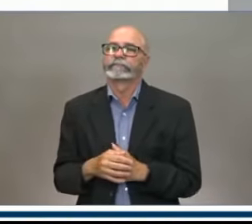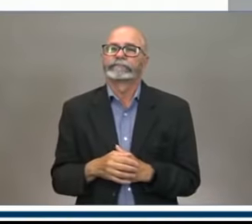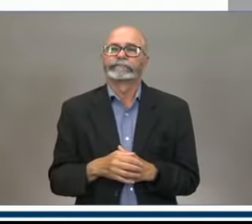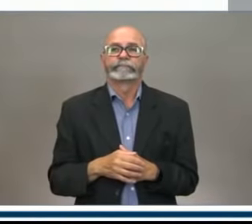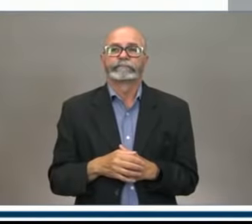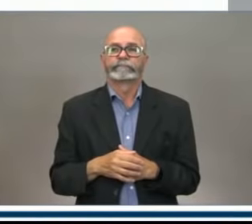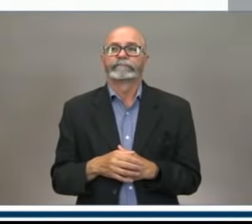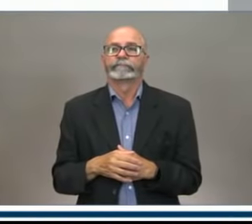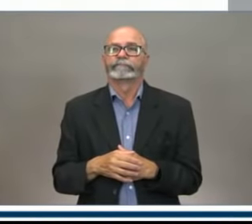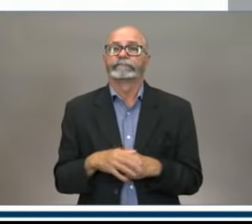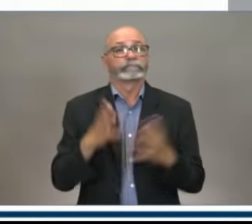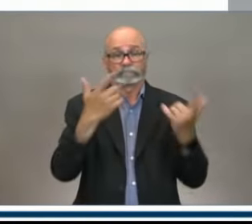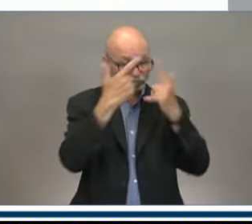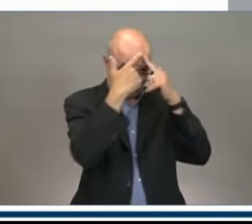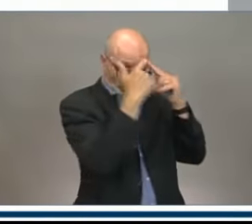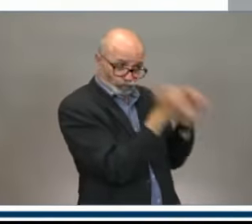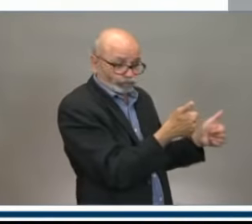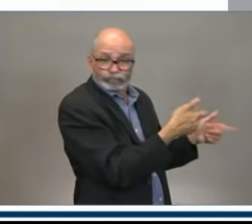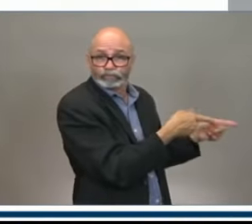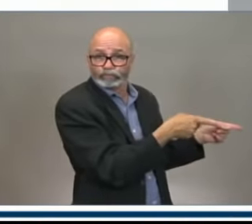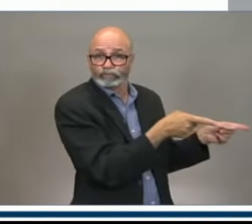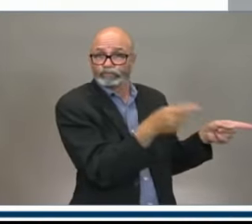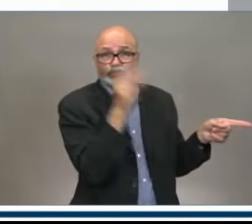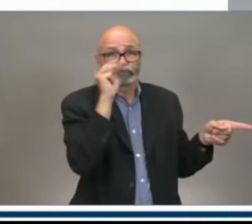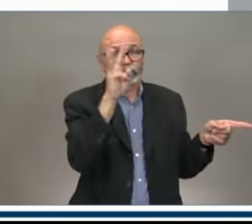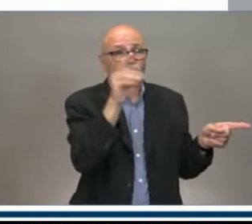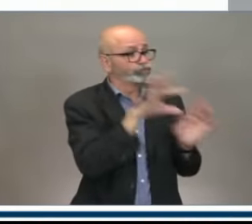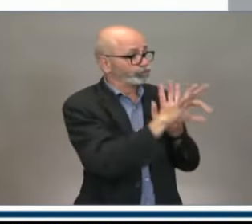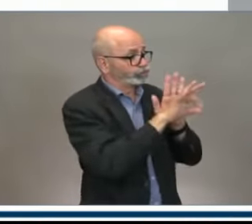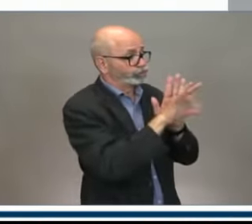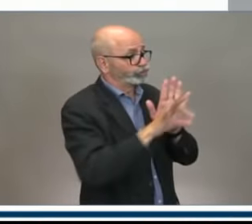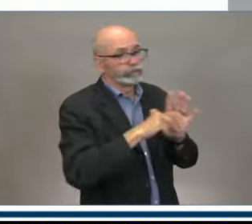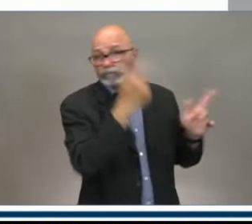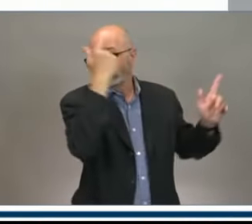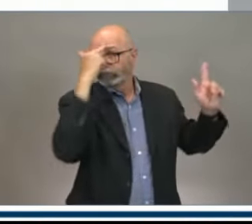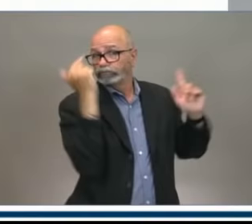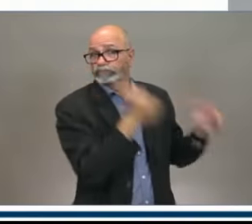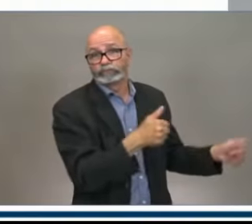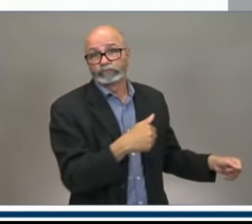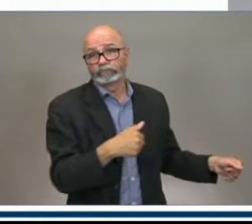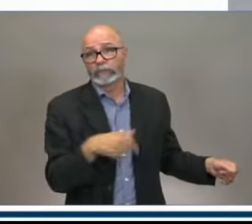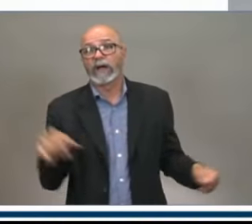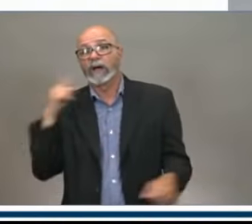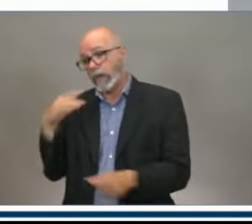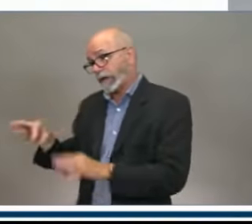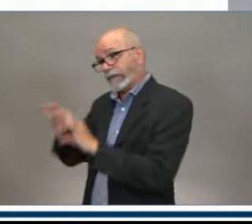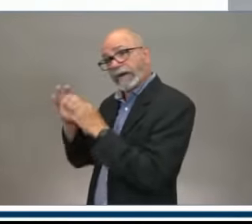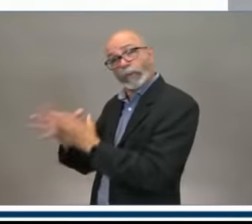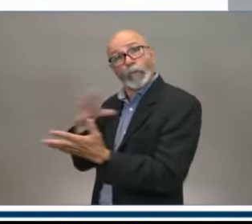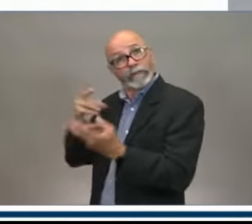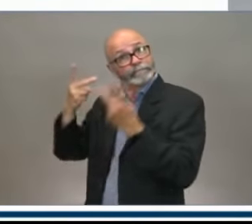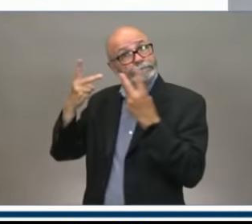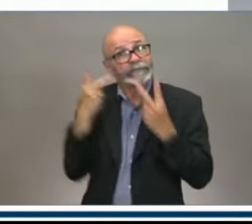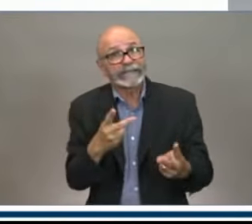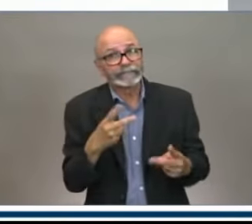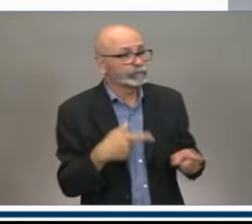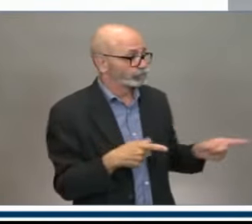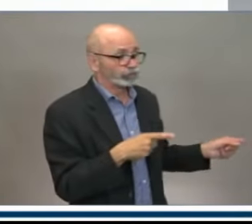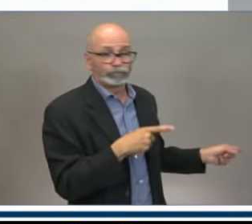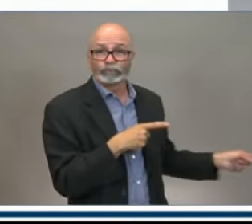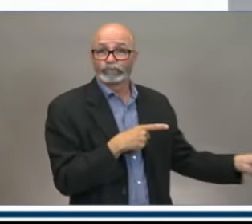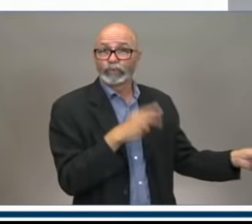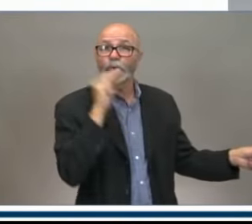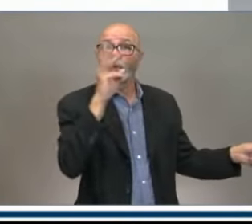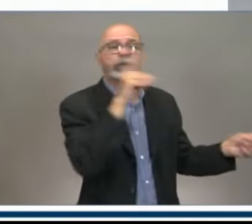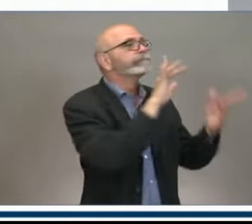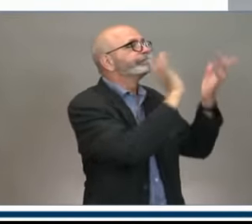If people, if their family wants to visit and the visit can be arranged at a long-term care facility, there's